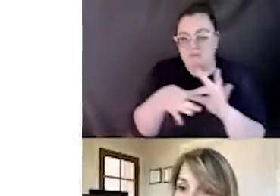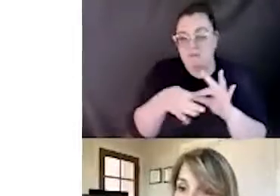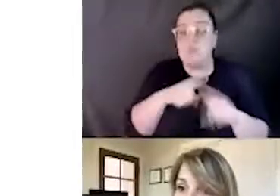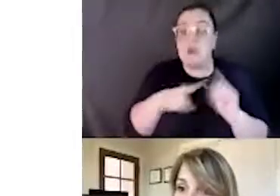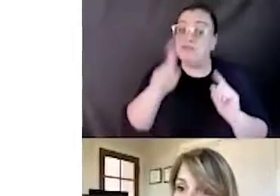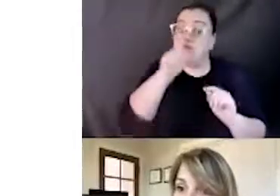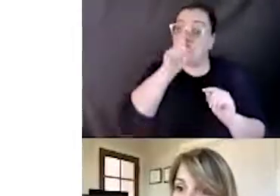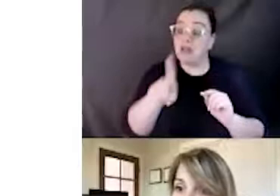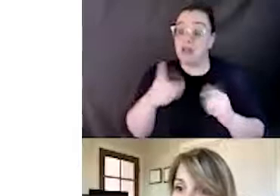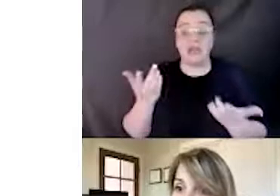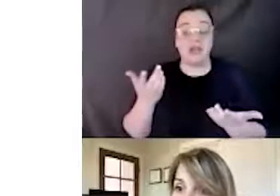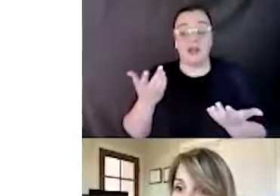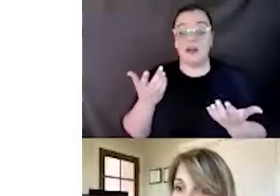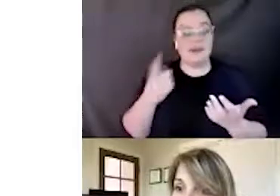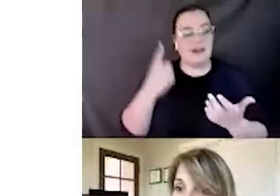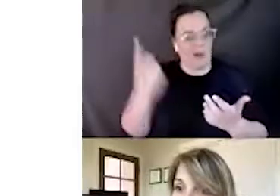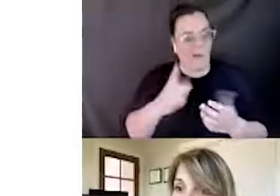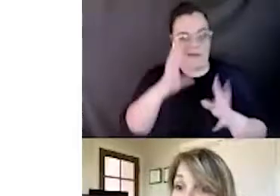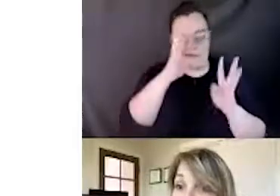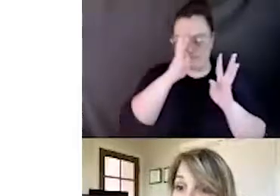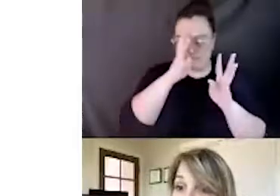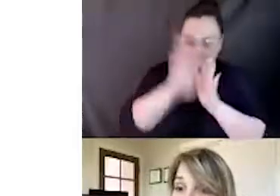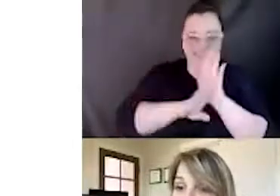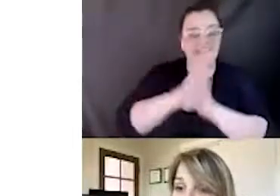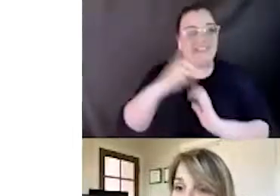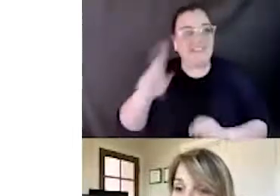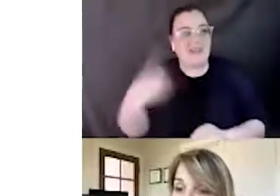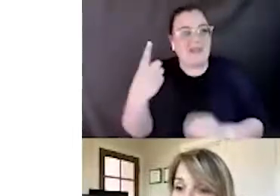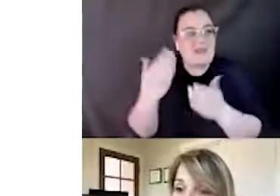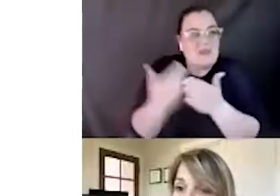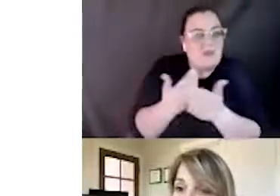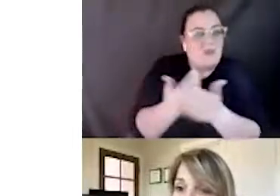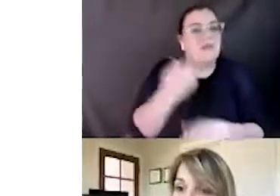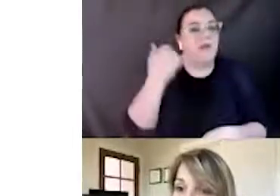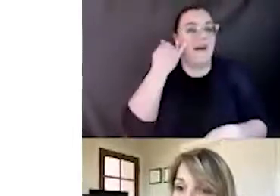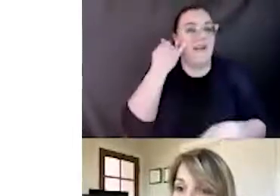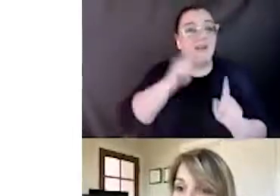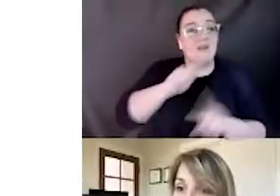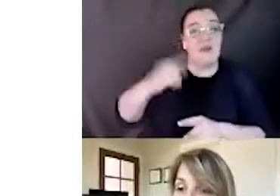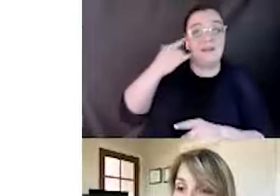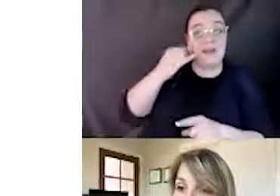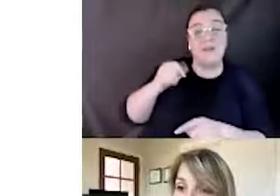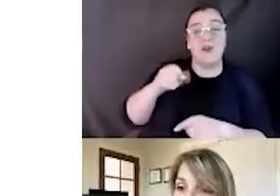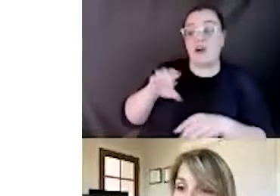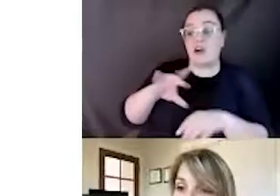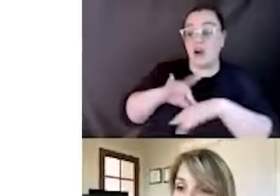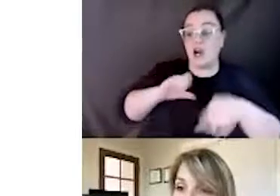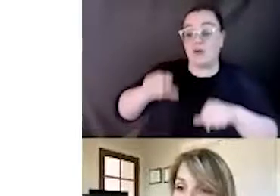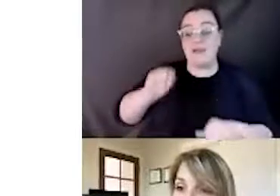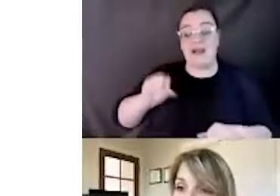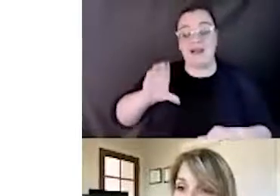always going to be something new. So you can, in California, go to earthquake.ca.gov, and those updates